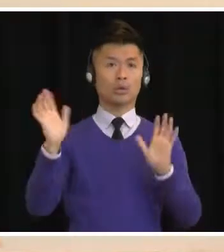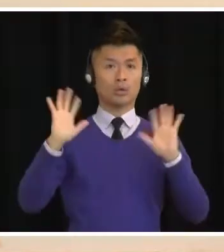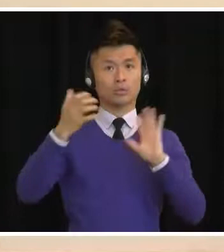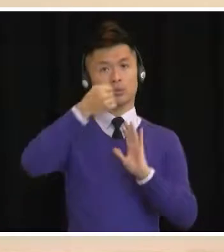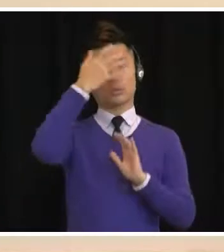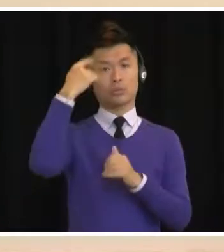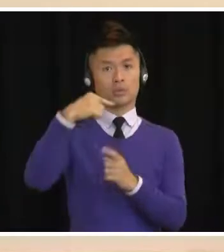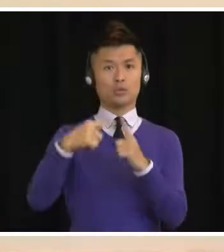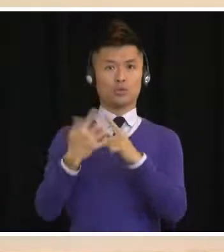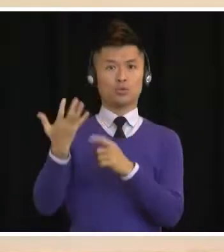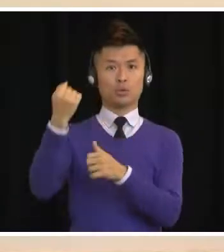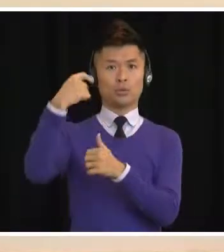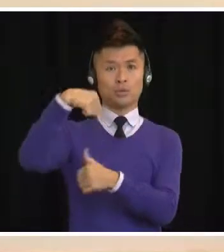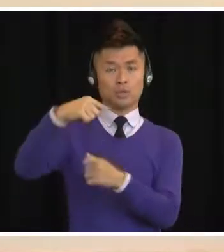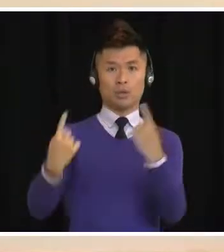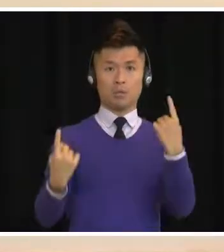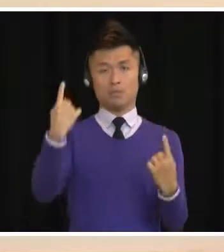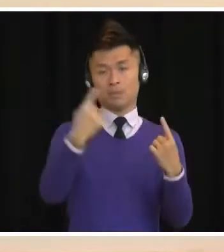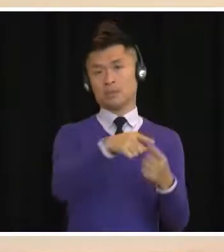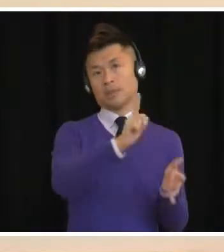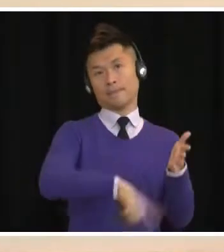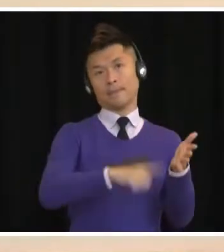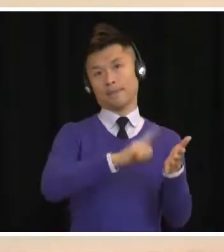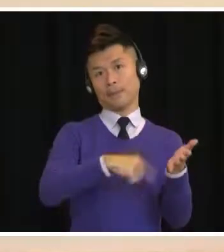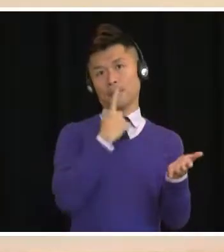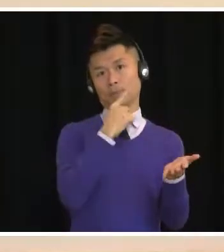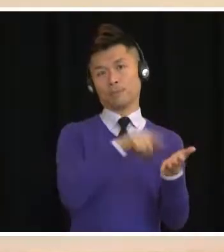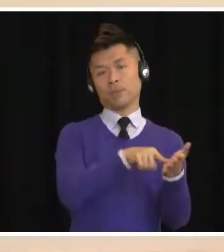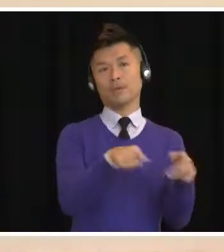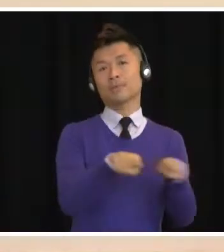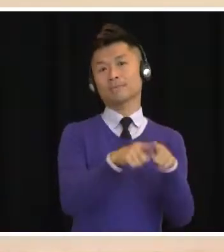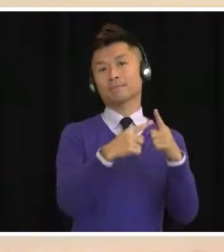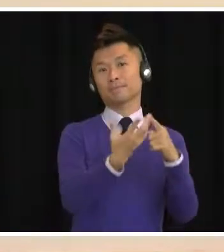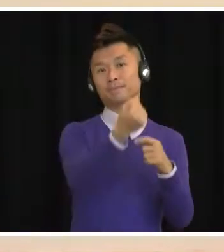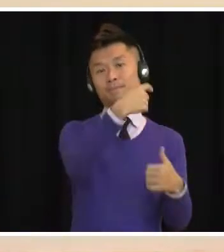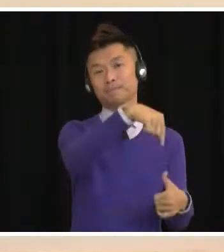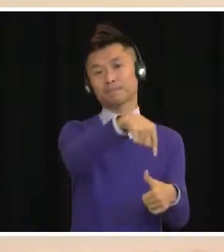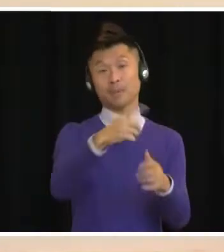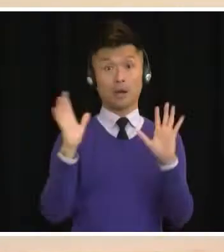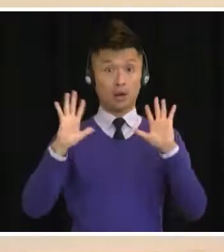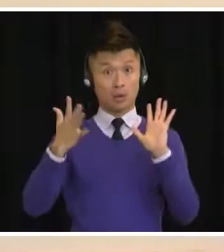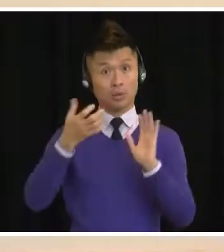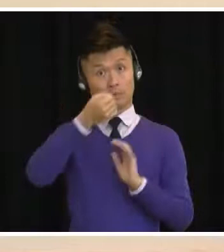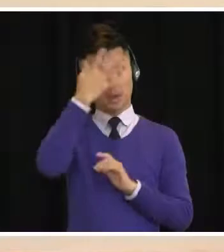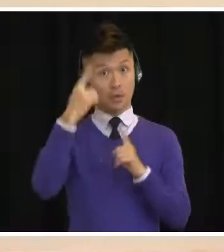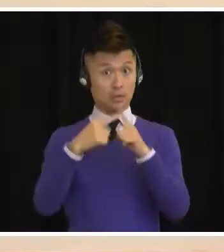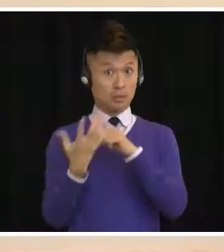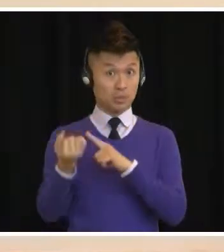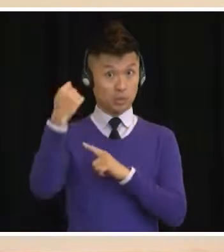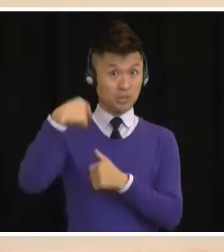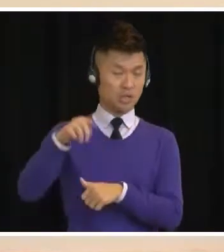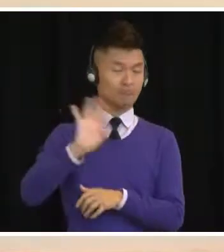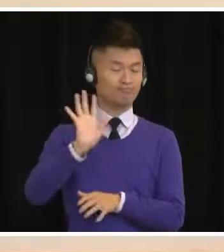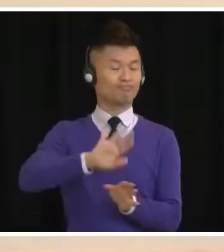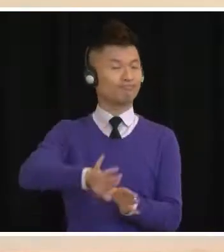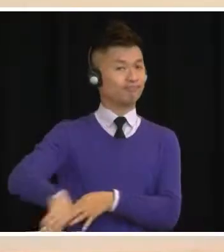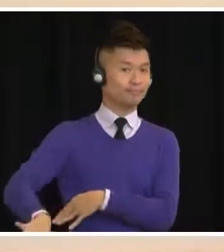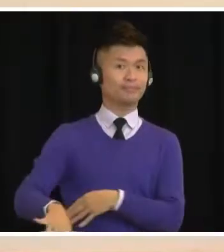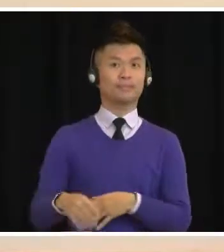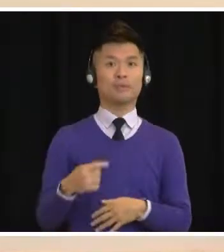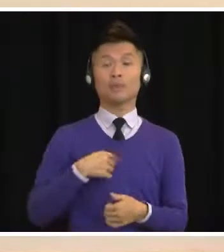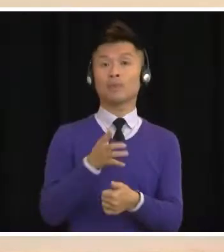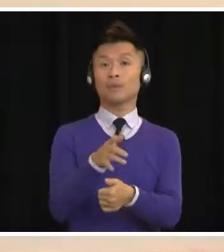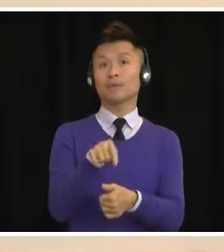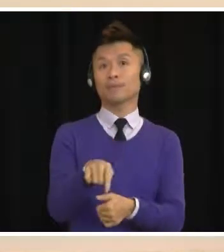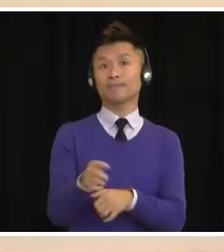likewise, I echo her last point about the control yuan. I was interested as well of the 89 systemic